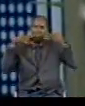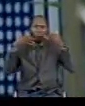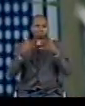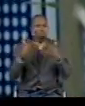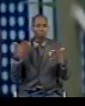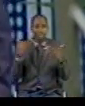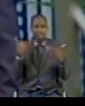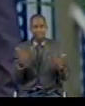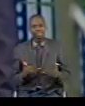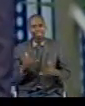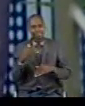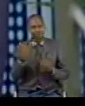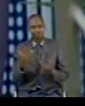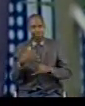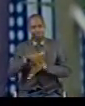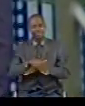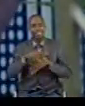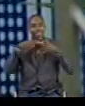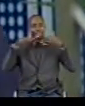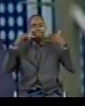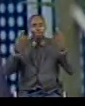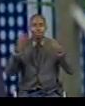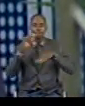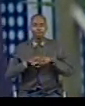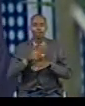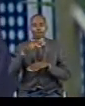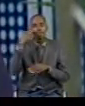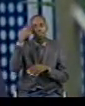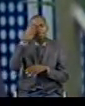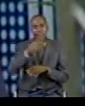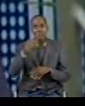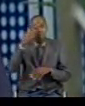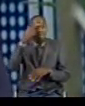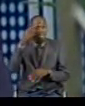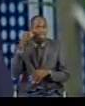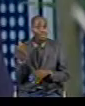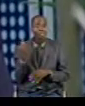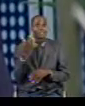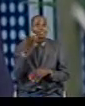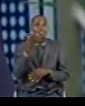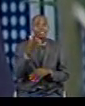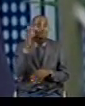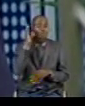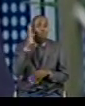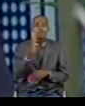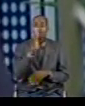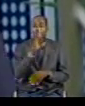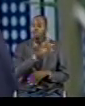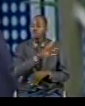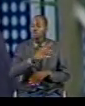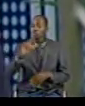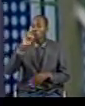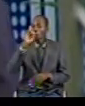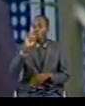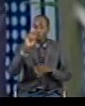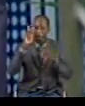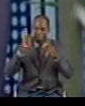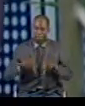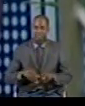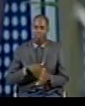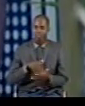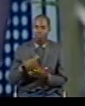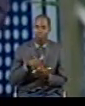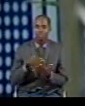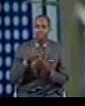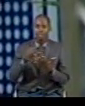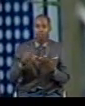smile is coming on your face. Because there'll be no one person feeble among